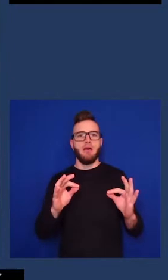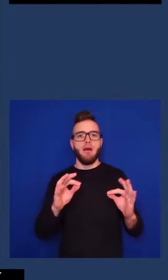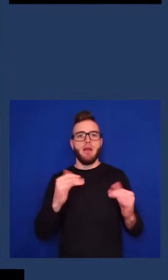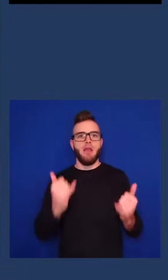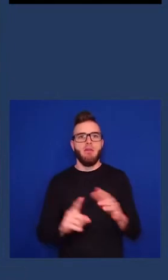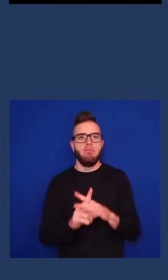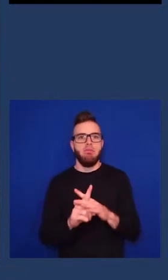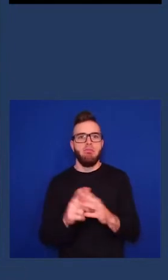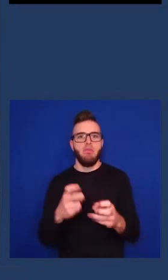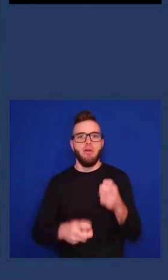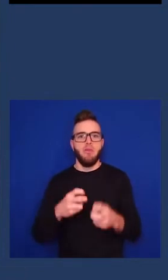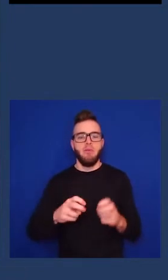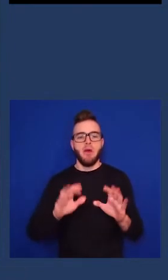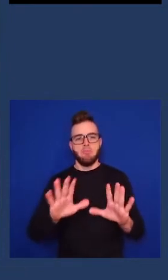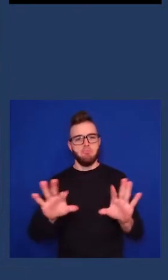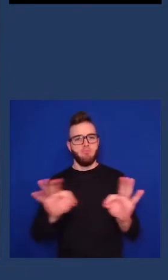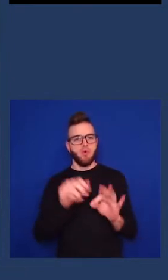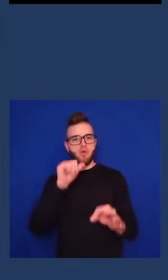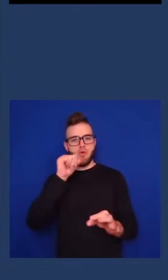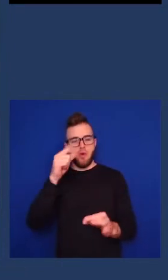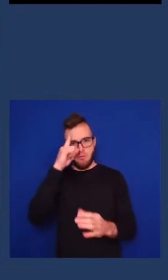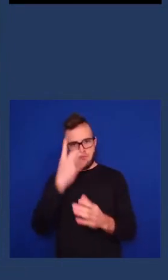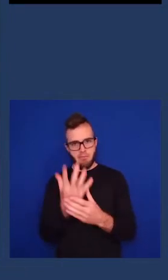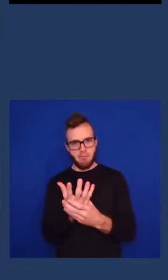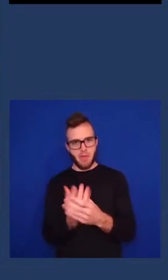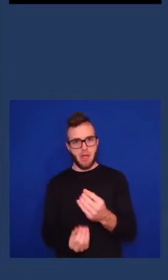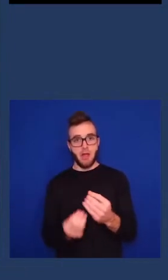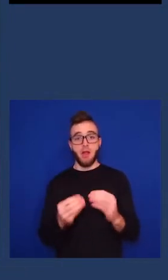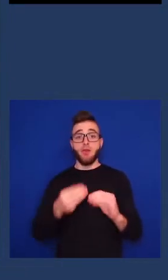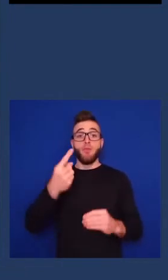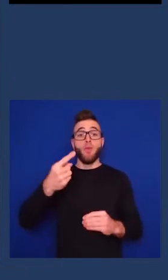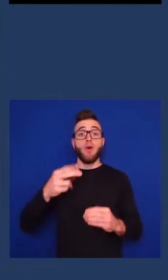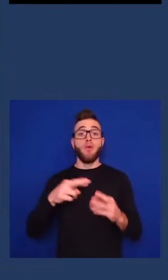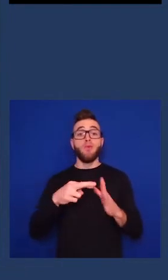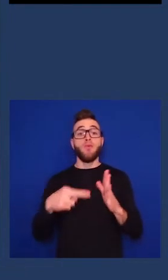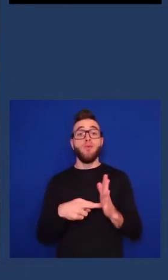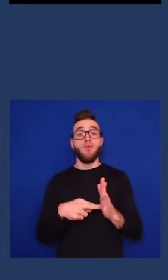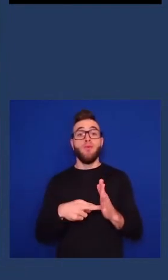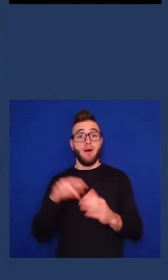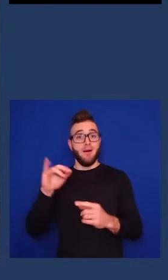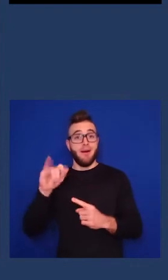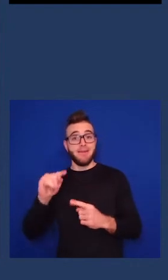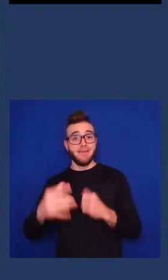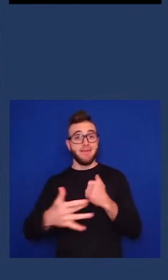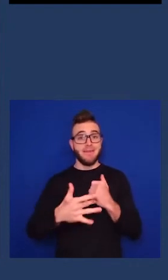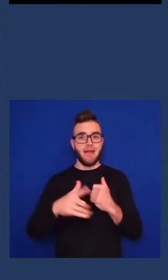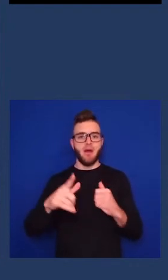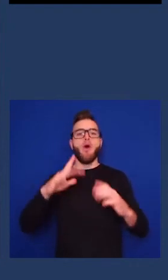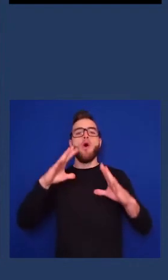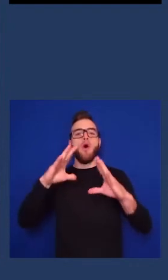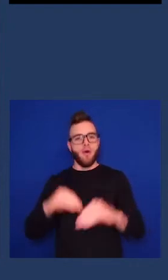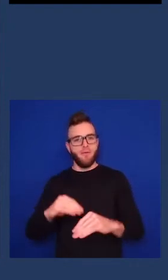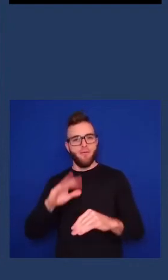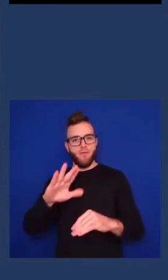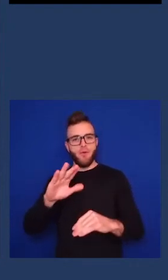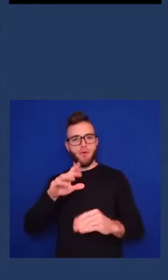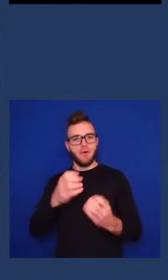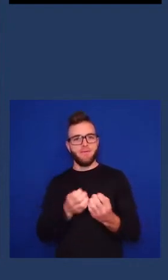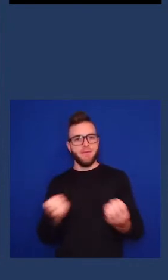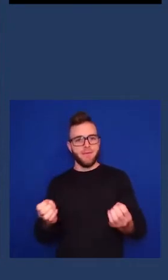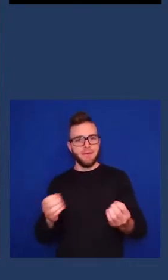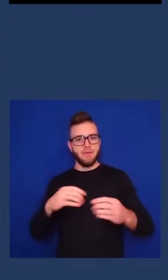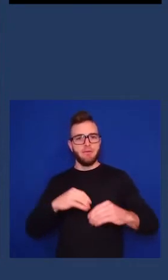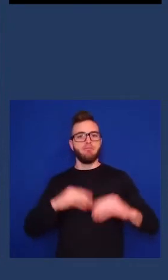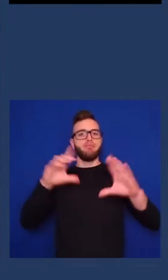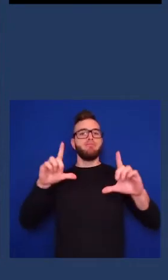number one rule in IT is to turn off the device and turn it back on again. Or in this case, maybe start closing that application and